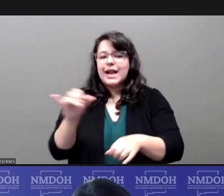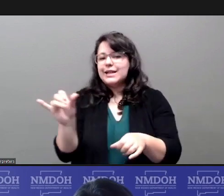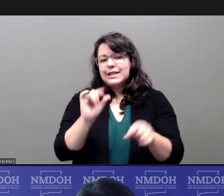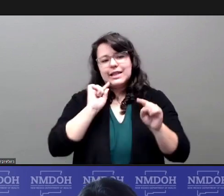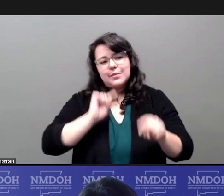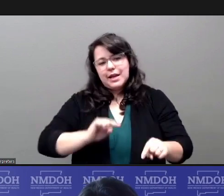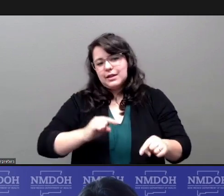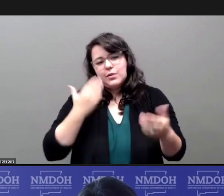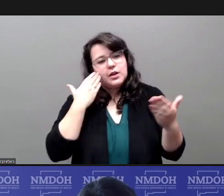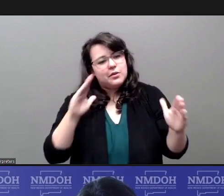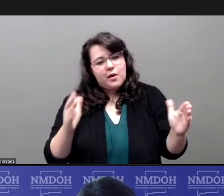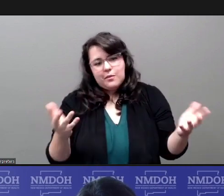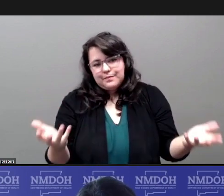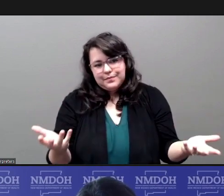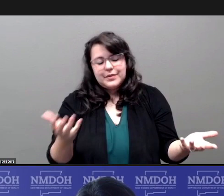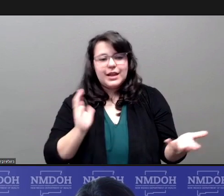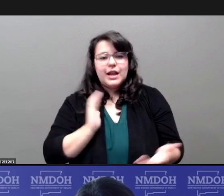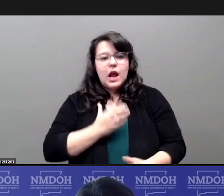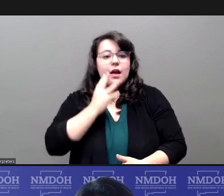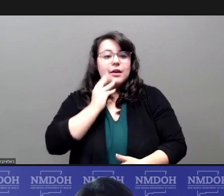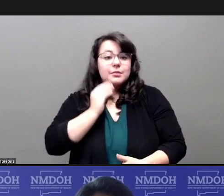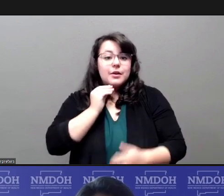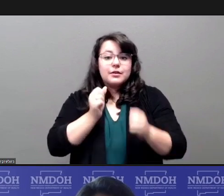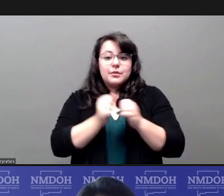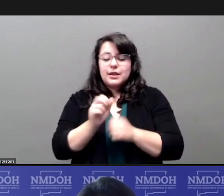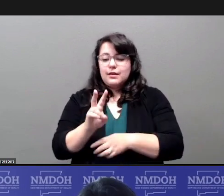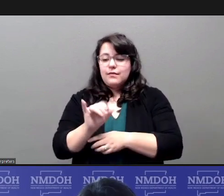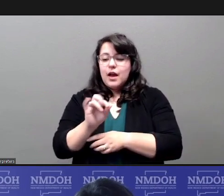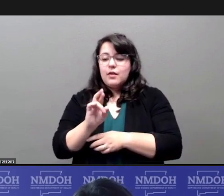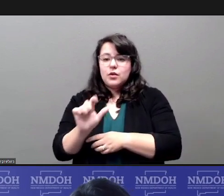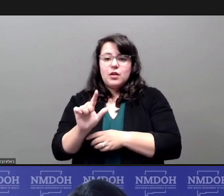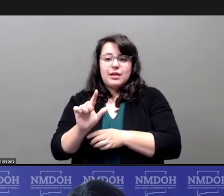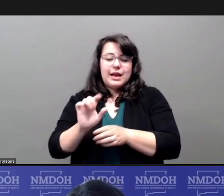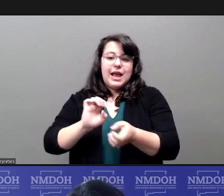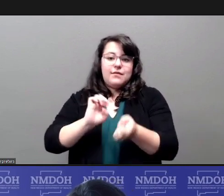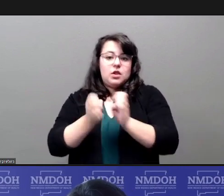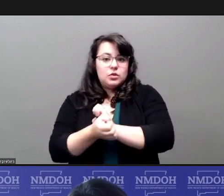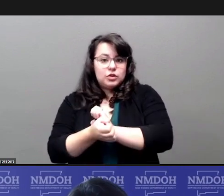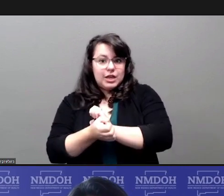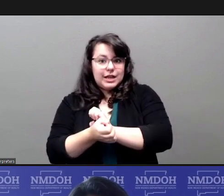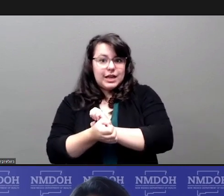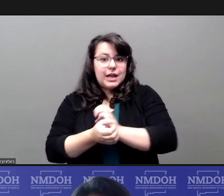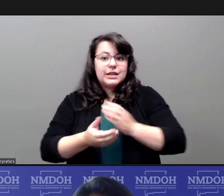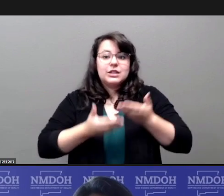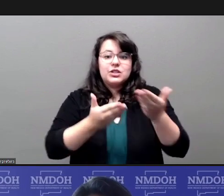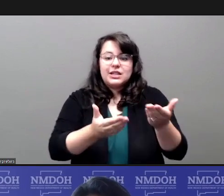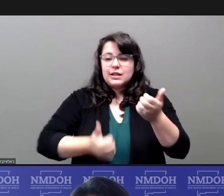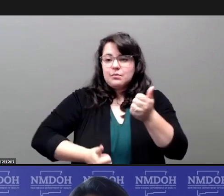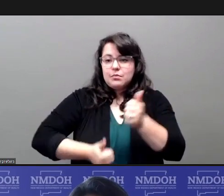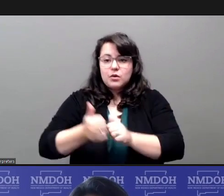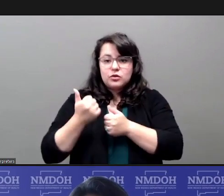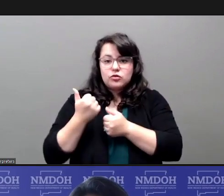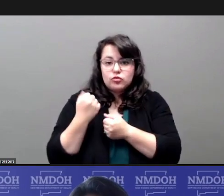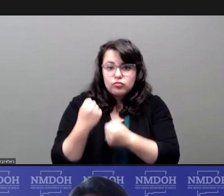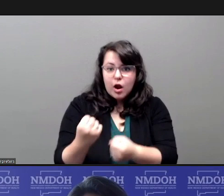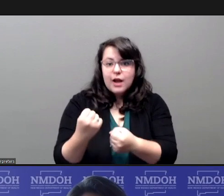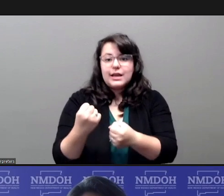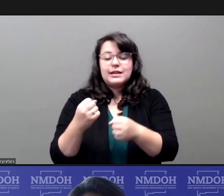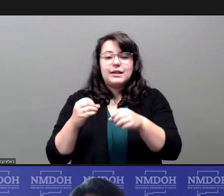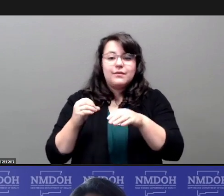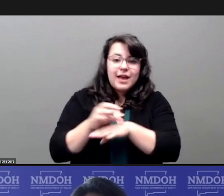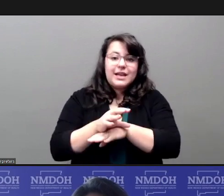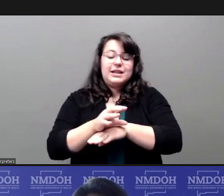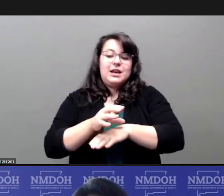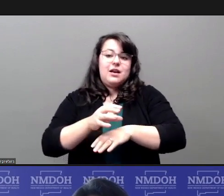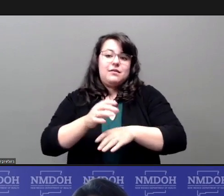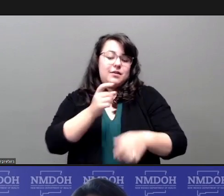know. Our experience with viral evolution suggests that the strongest effect of the vaccine on getting